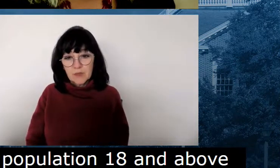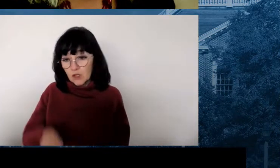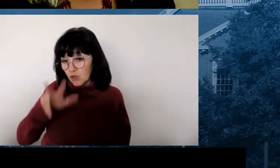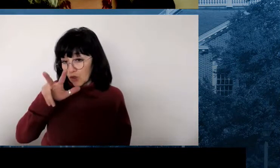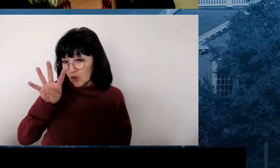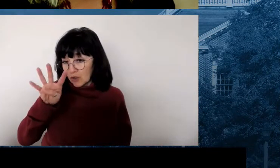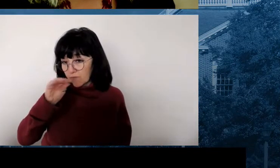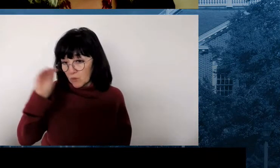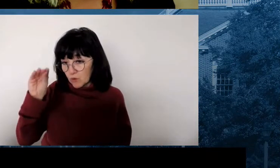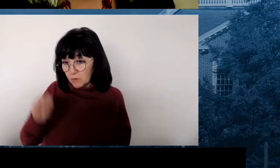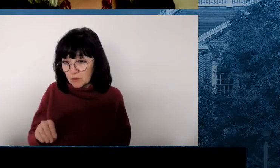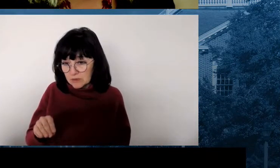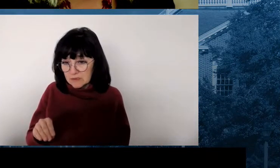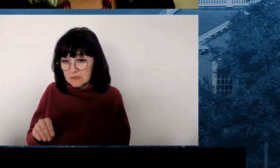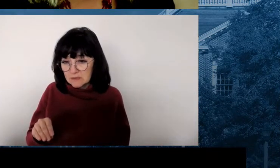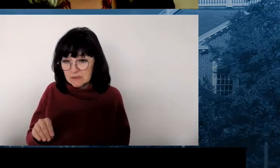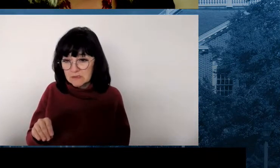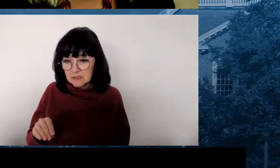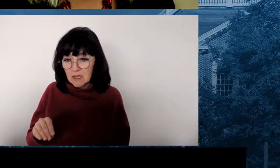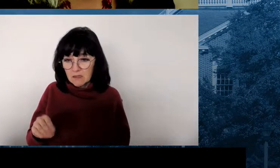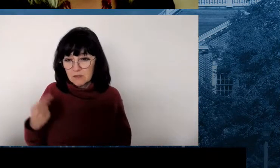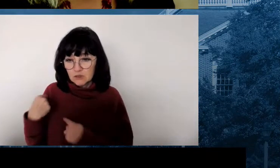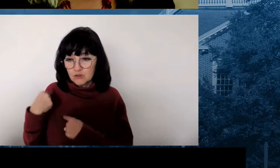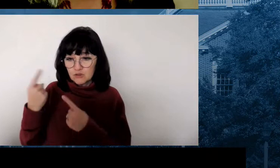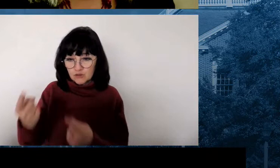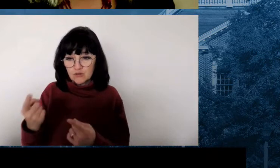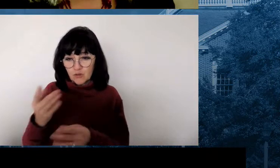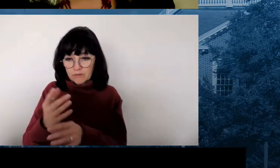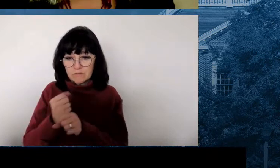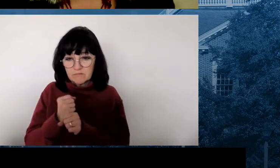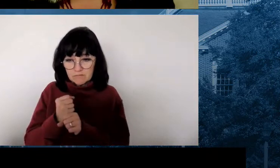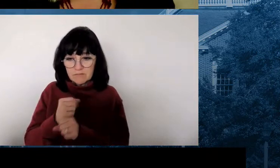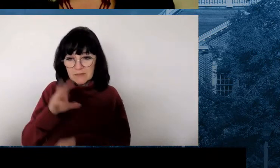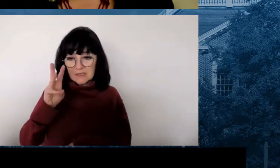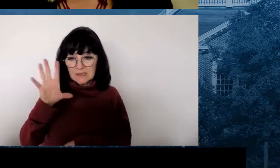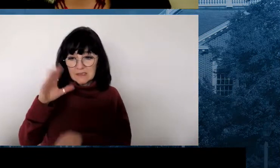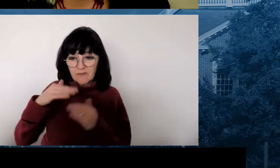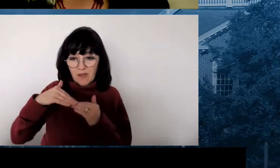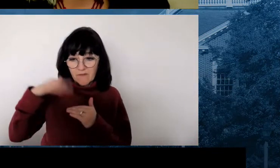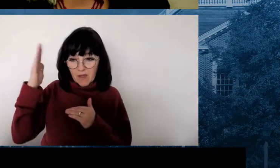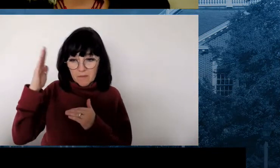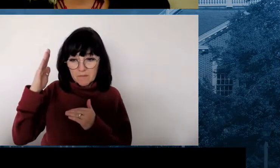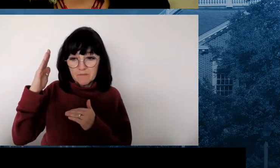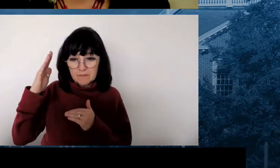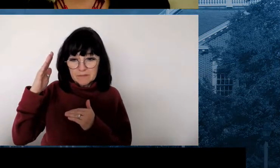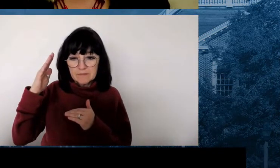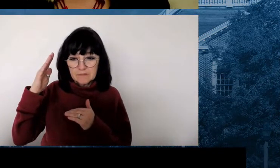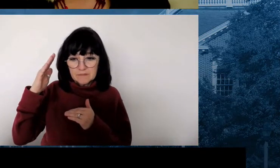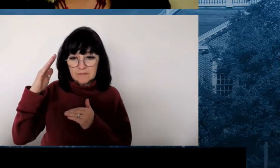64% have received a booster, 65 and over,